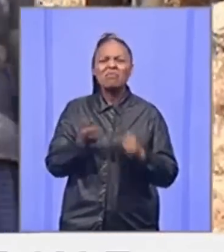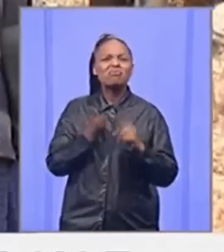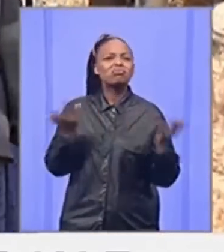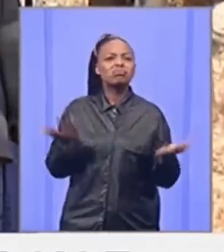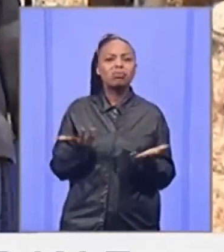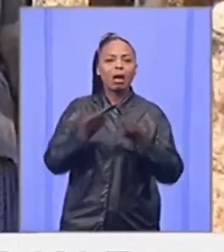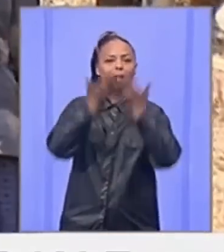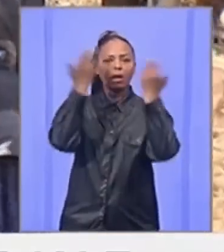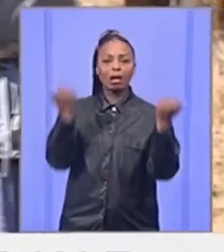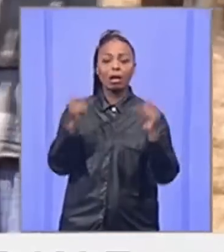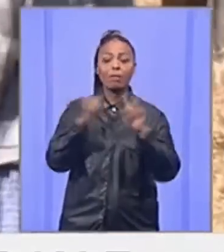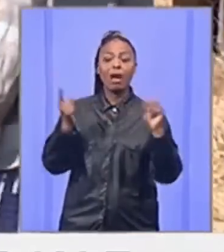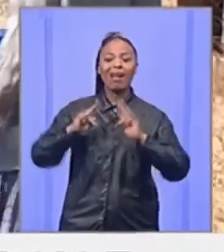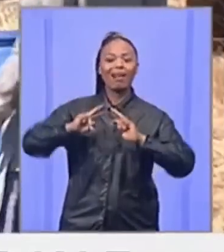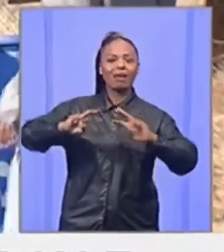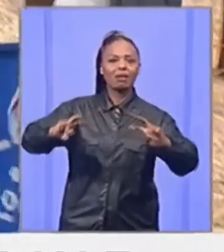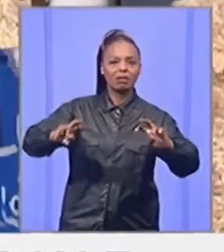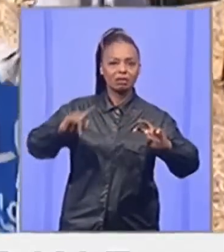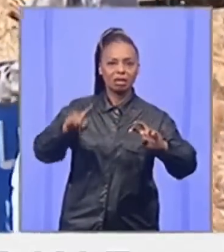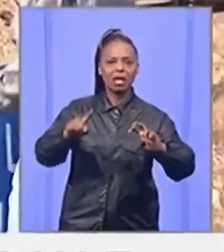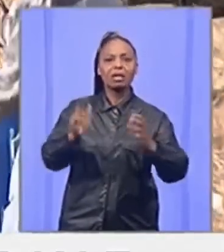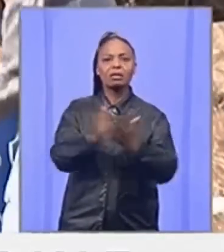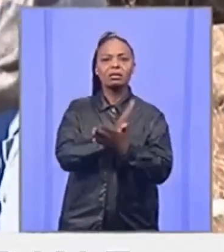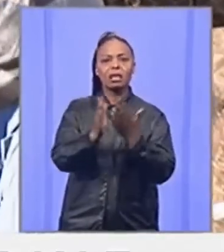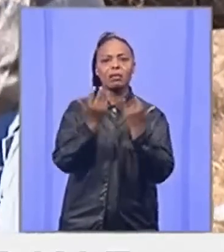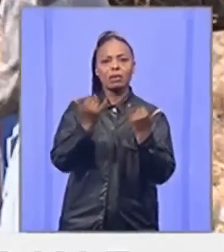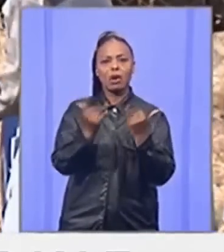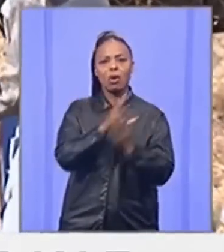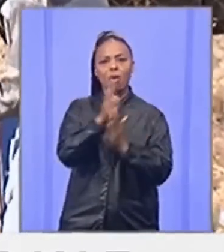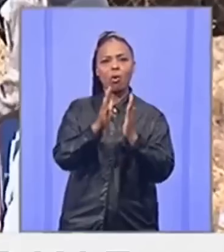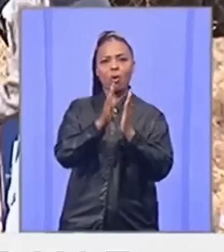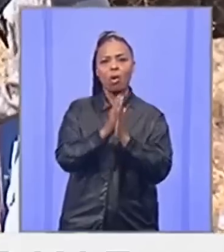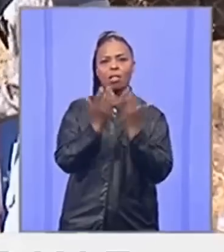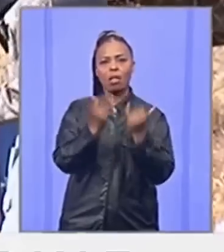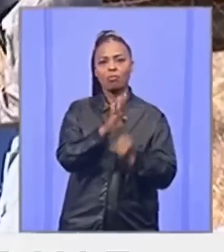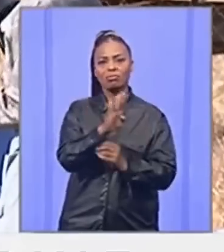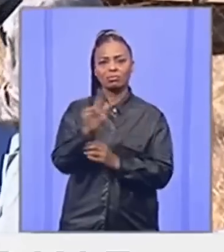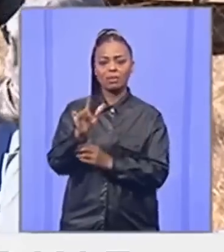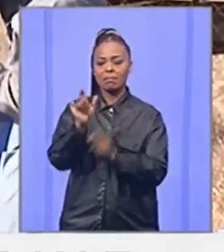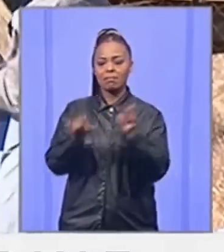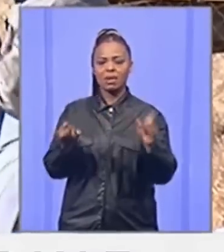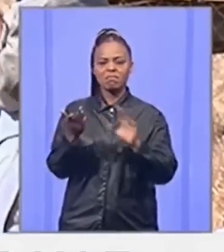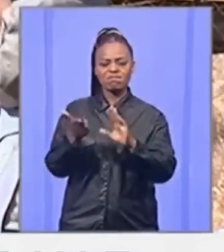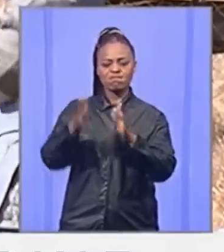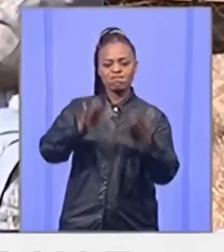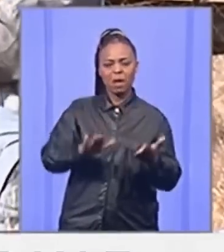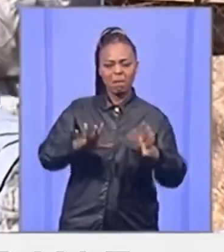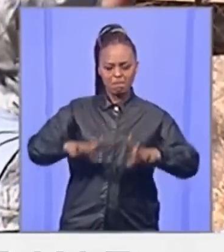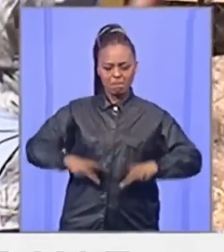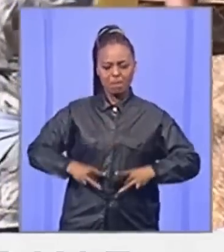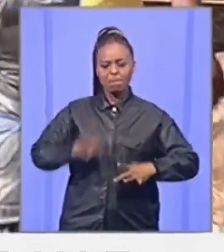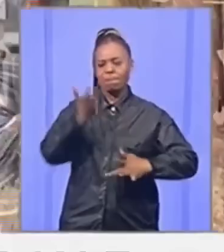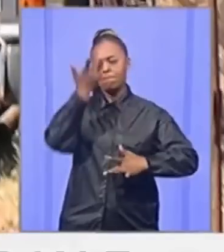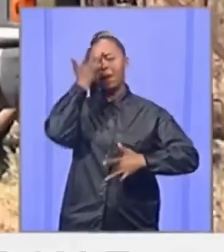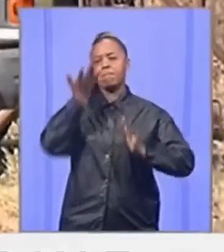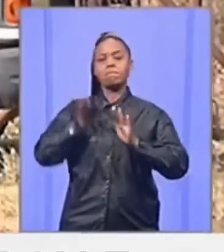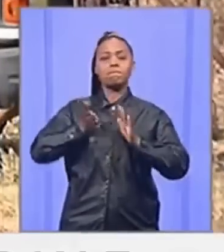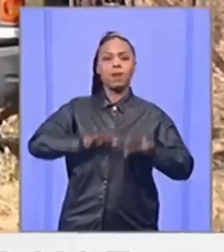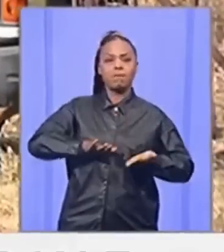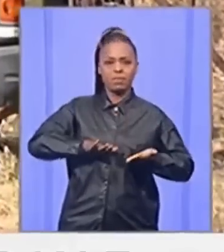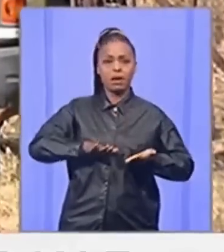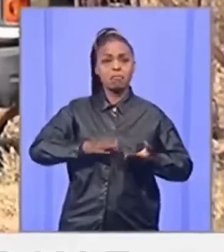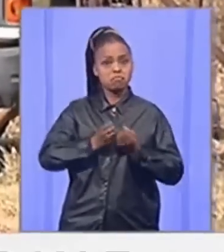dinyakišišo di tšwela pele go batho ba 47 bao ba hlokagetšego ka baka la cholera. Bontši bja